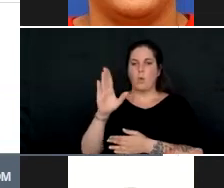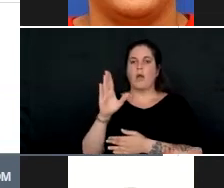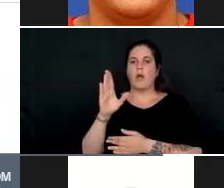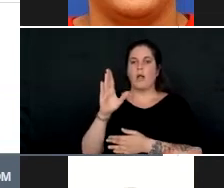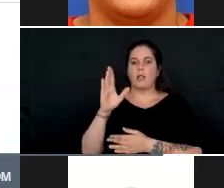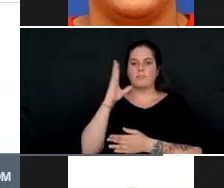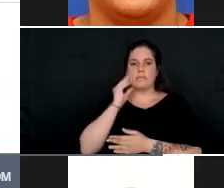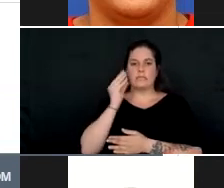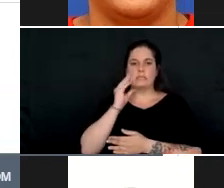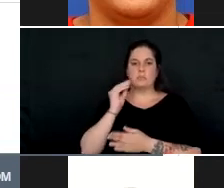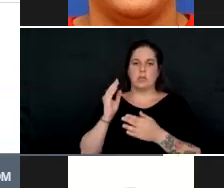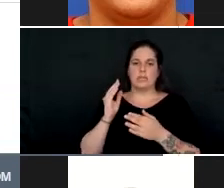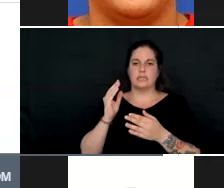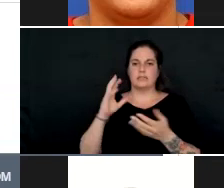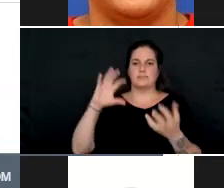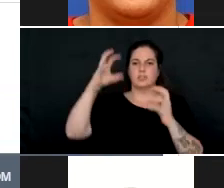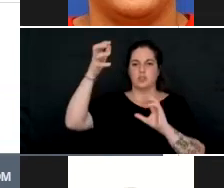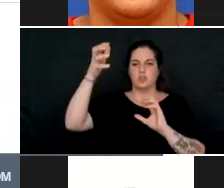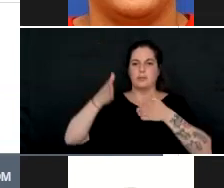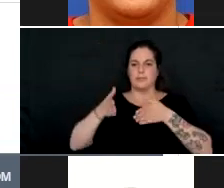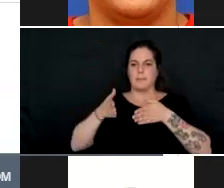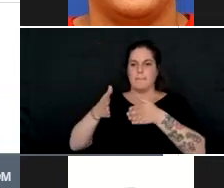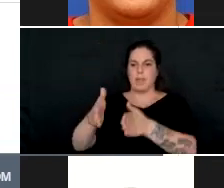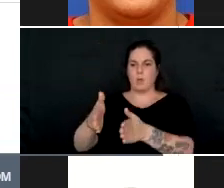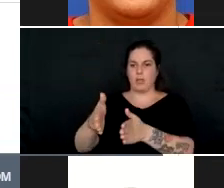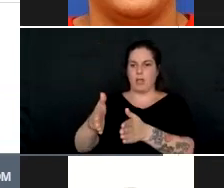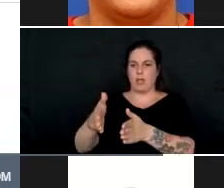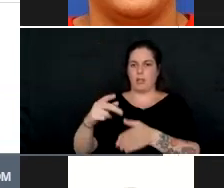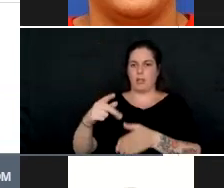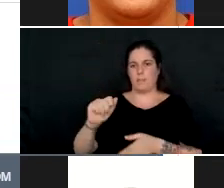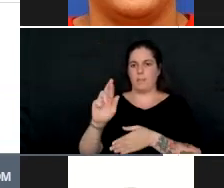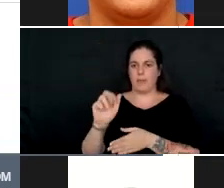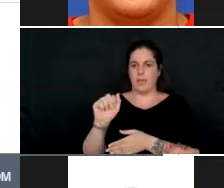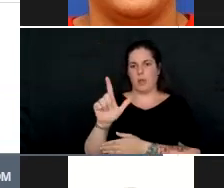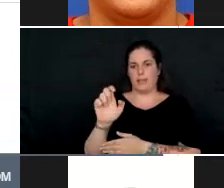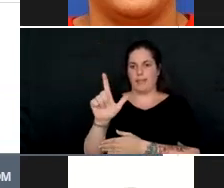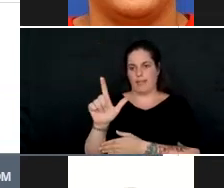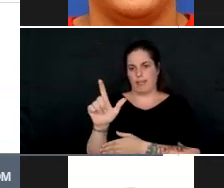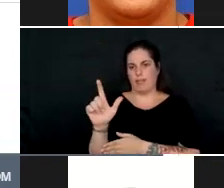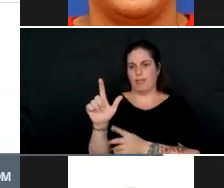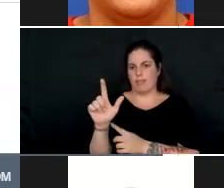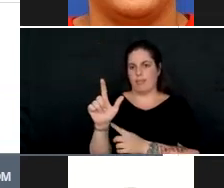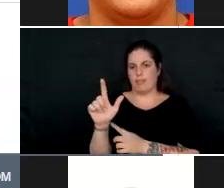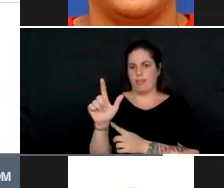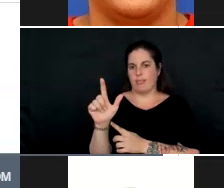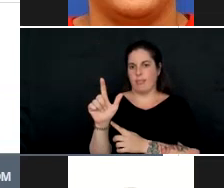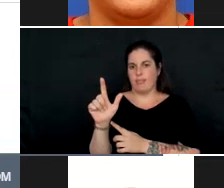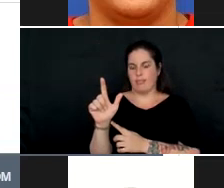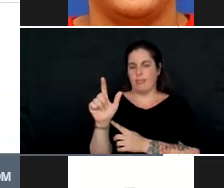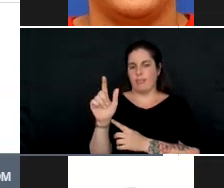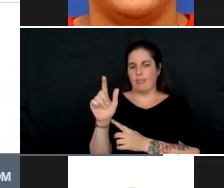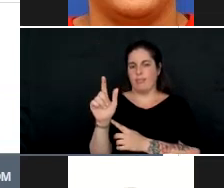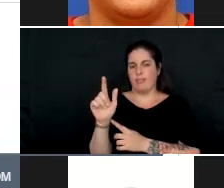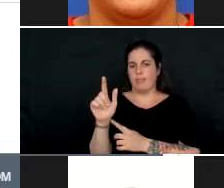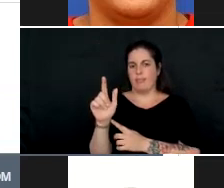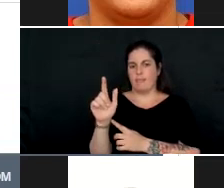medium is disturbed parallel to the travel of our energy, okay?